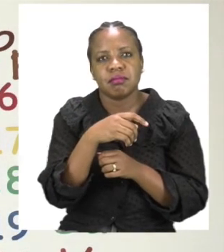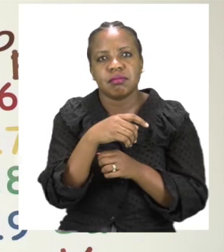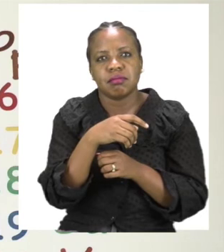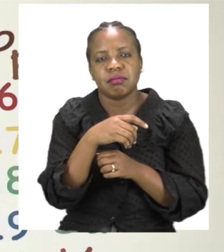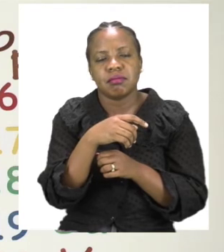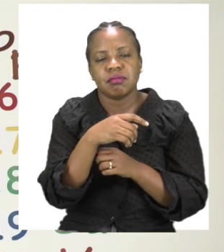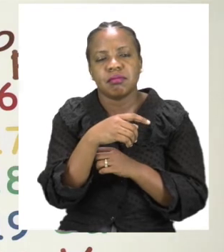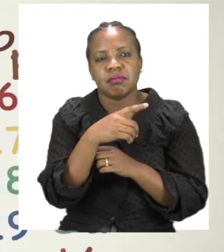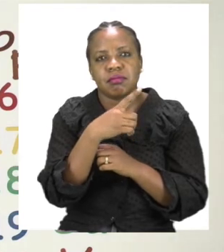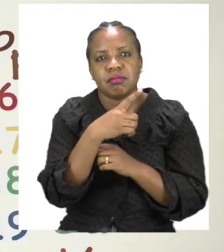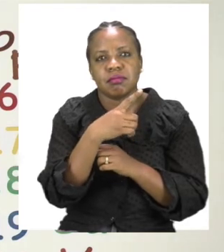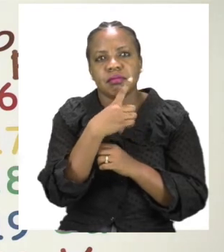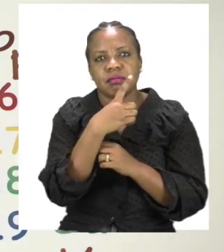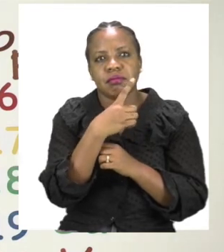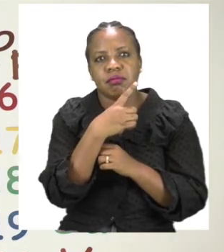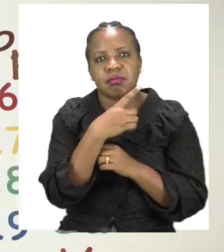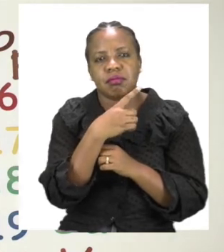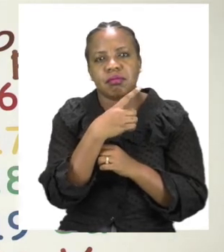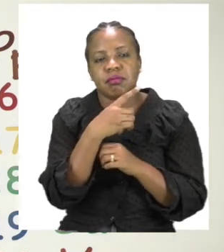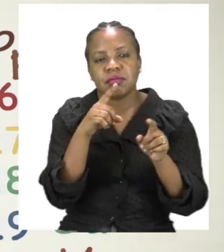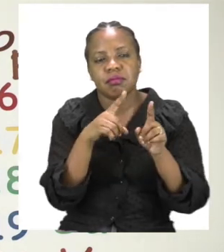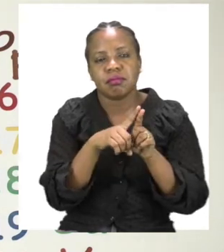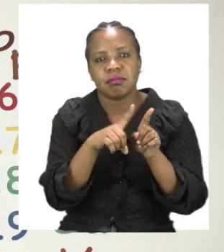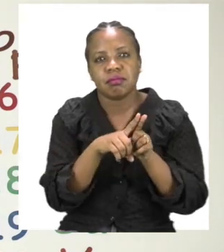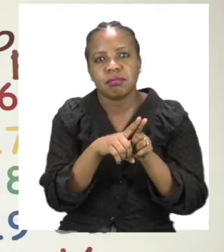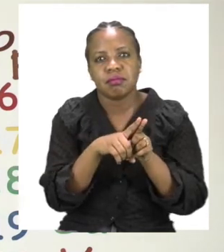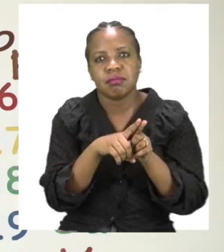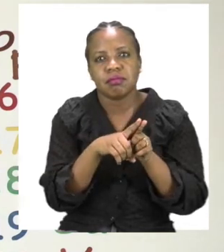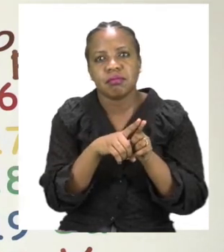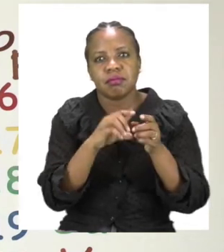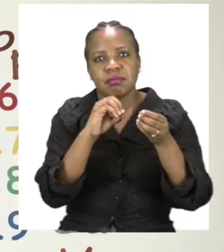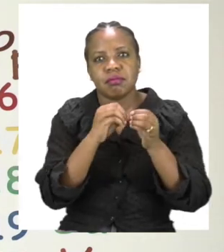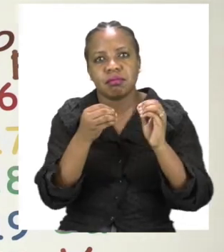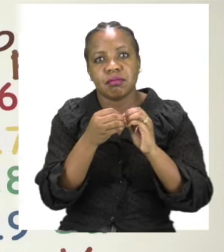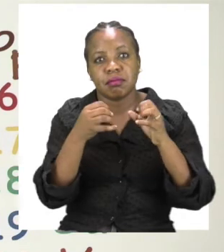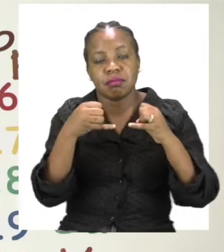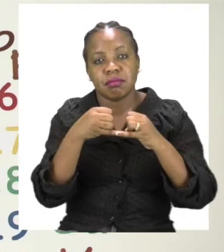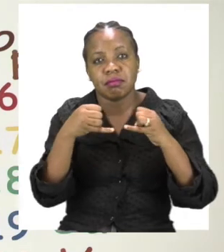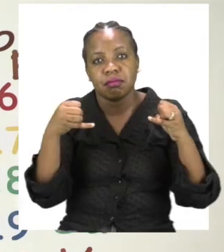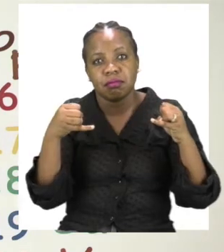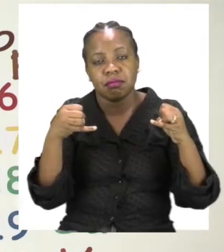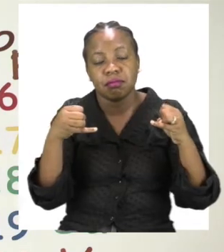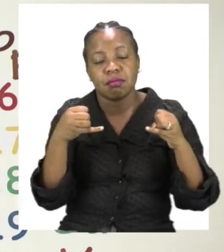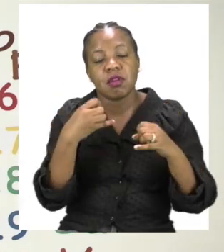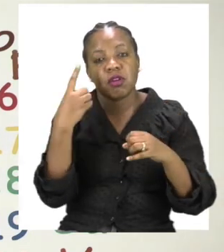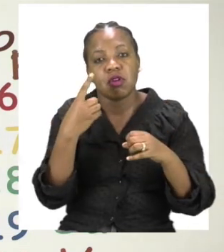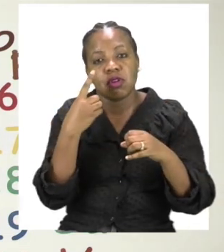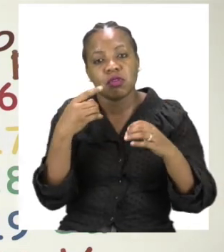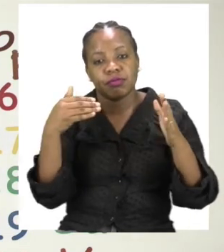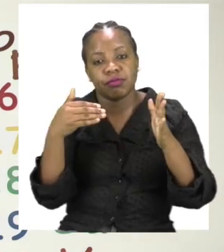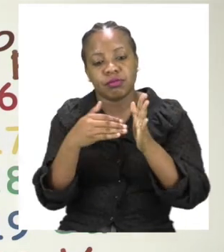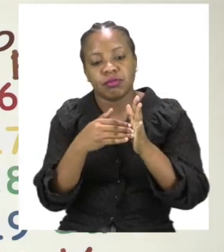equals 20. Now as you can see, our number line gets up to 20, so we are very lucky. We're going